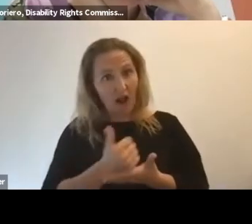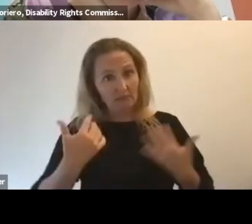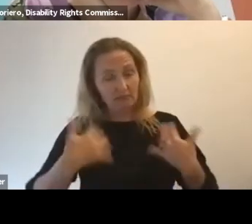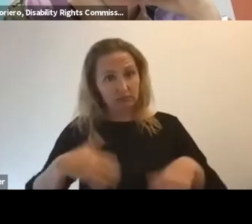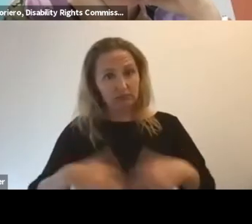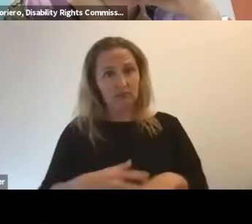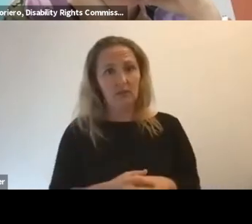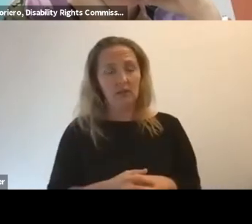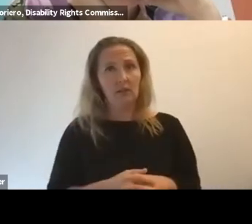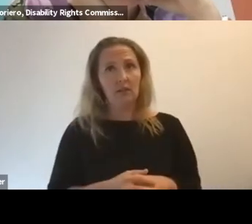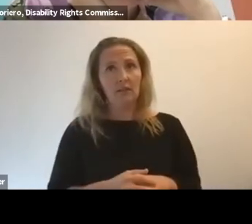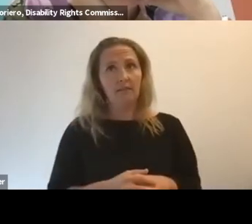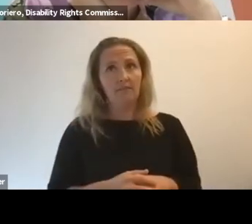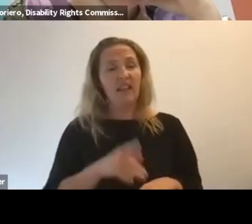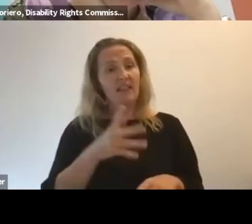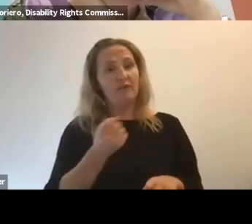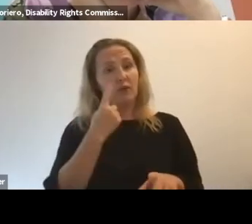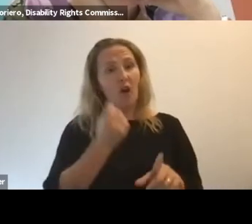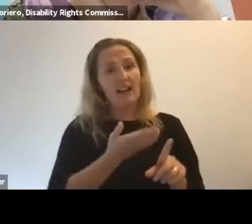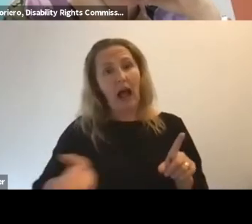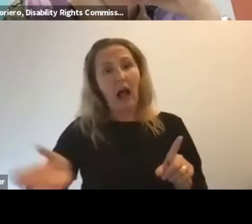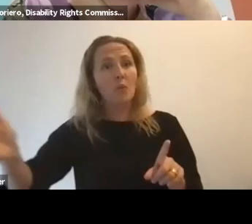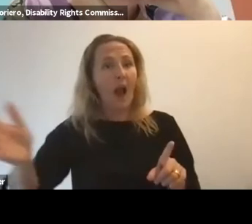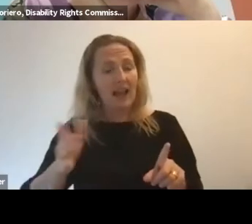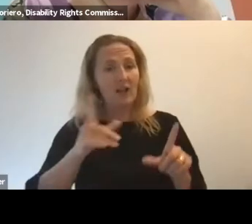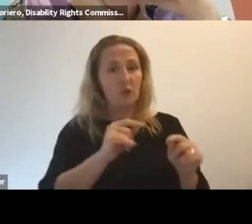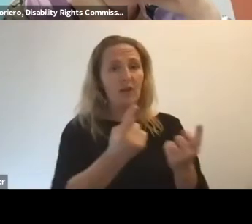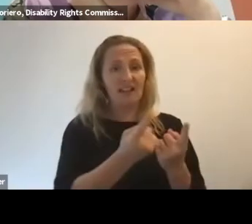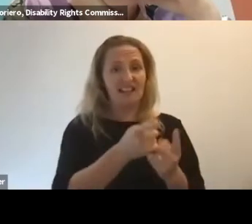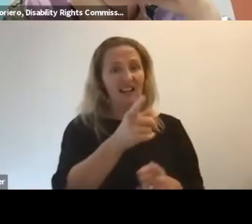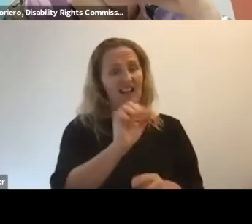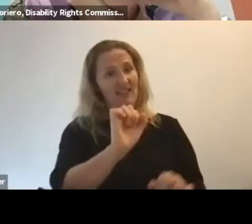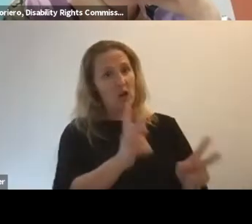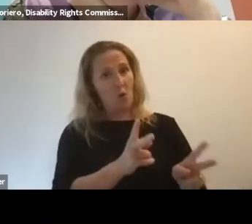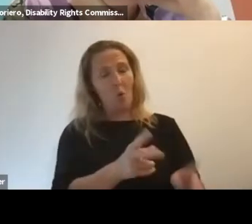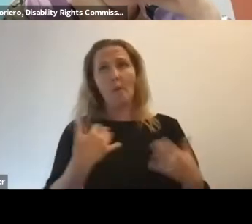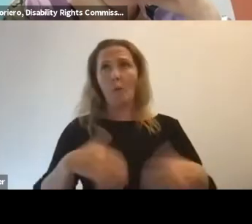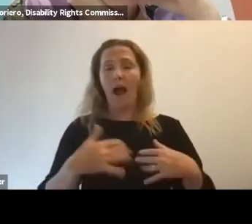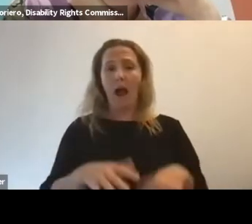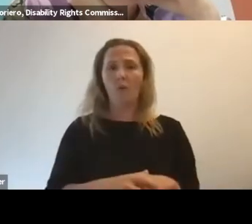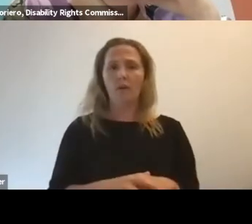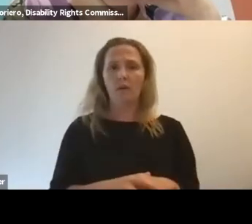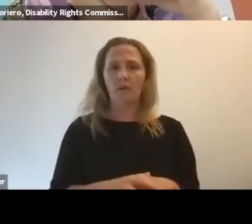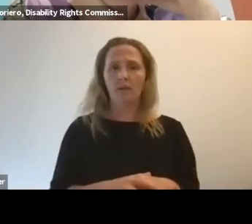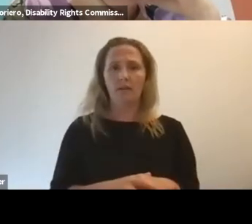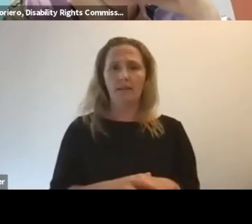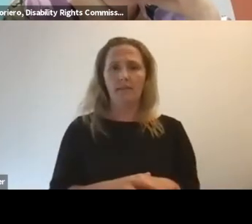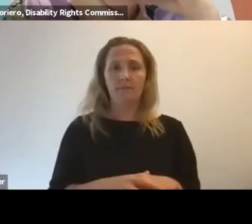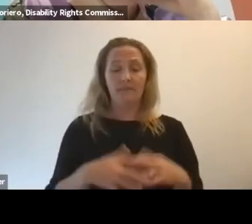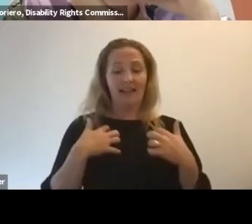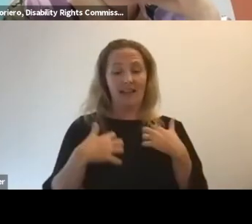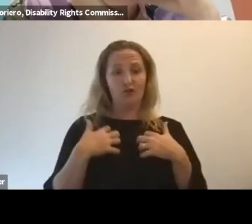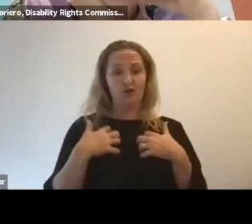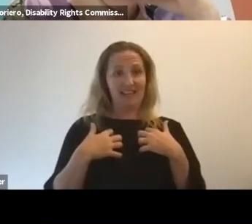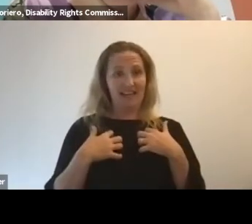a different way of doing things. That's their norm. So it'd be interesting, you know, now to, you know, I see something in common here